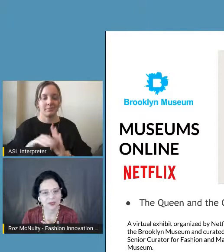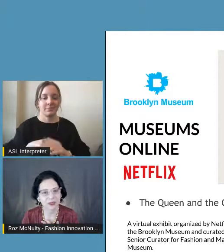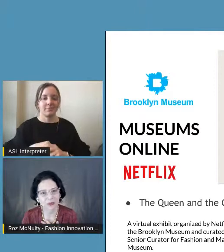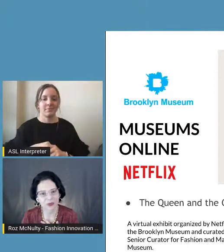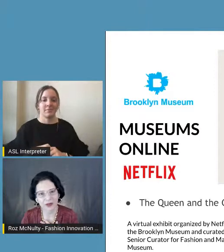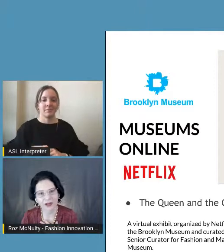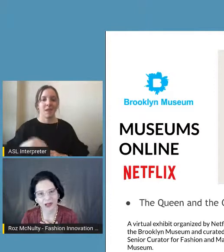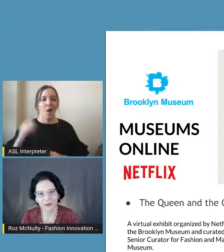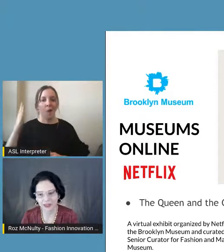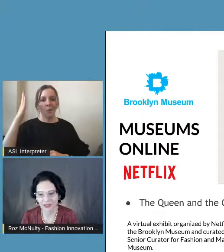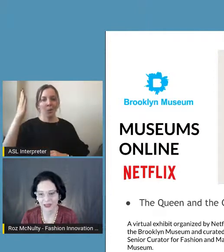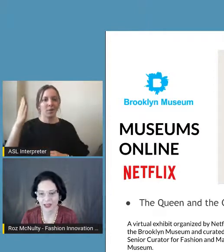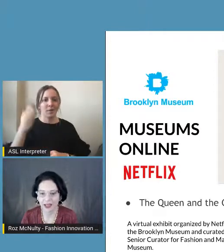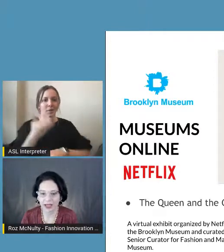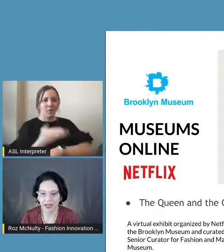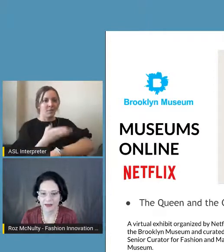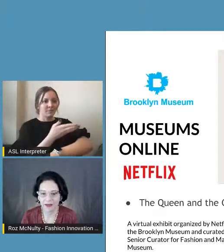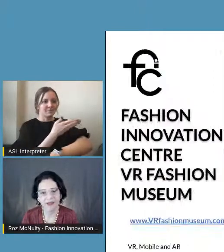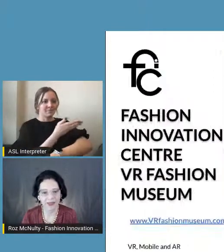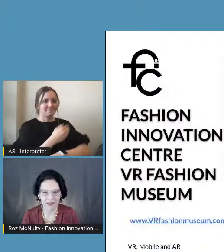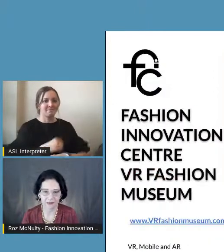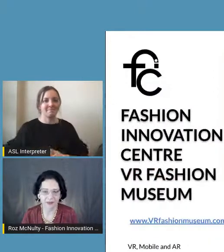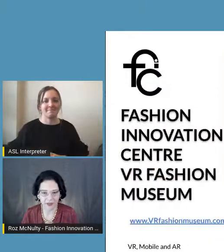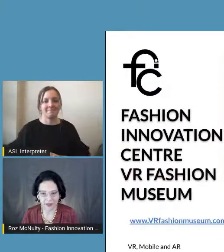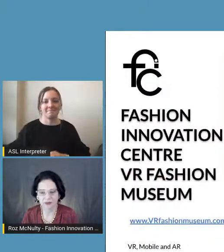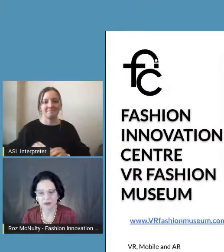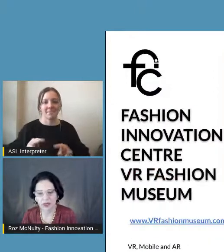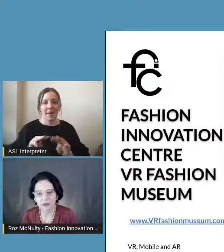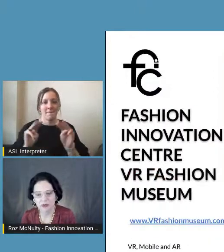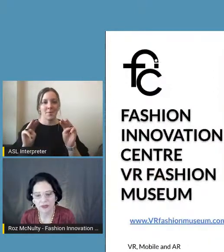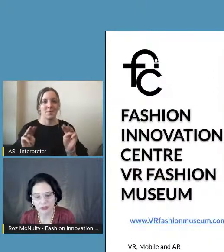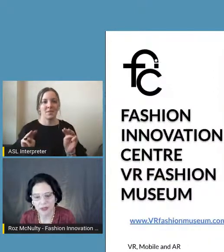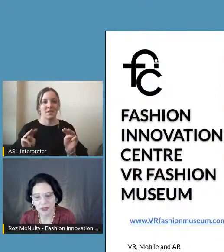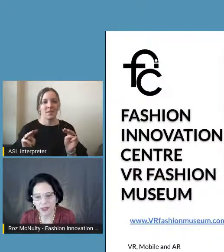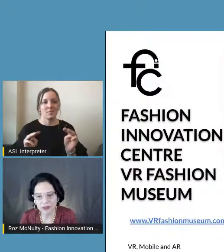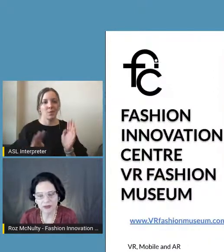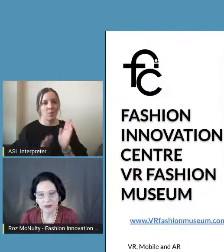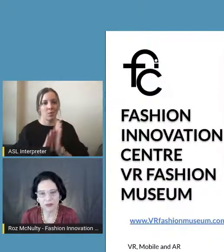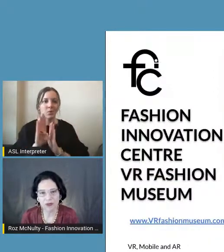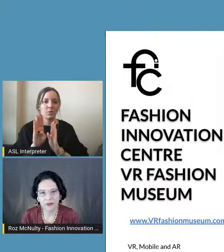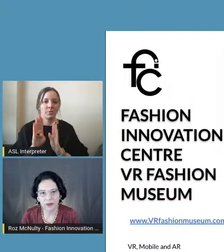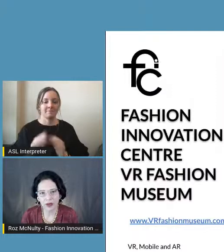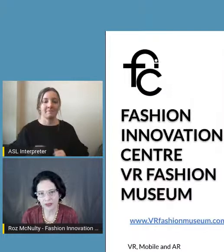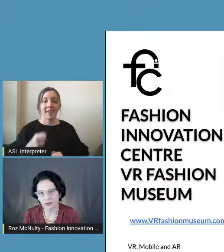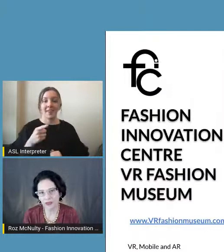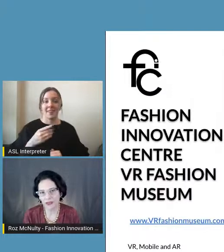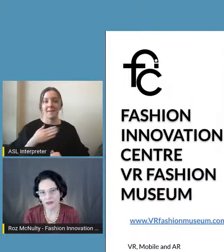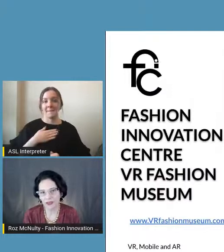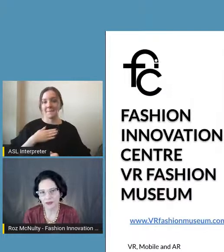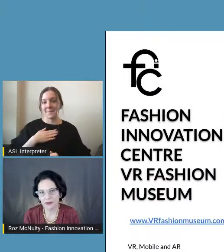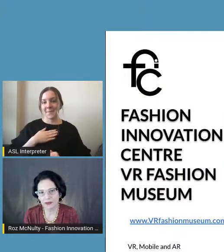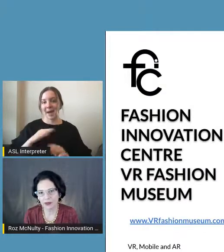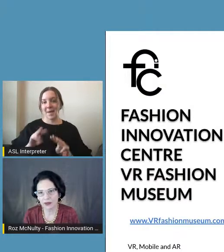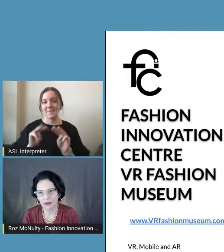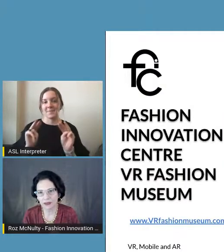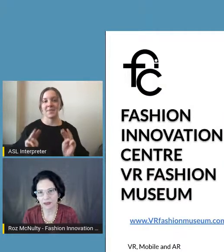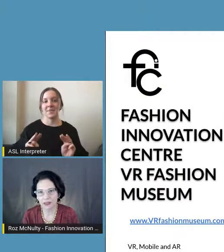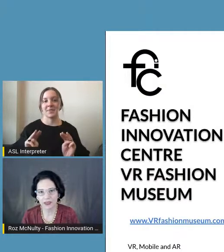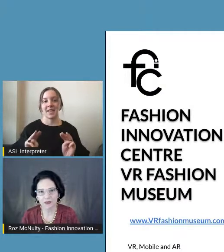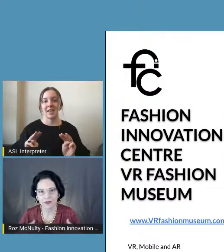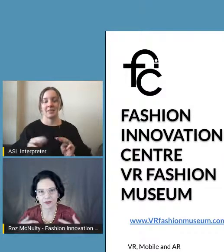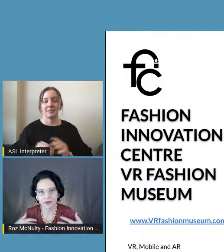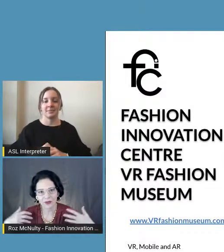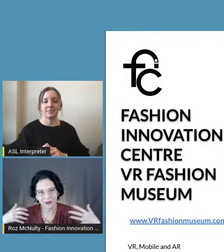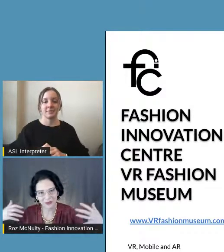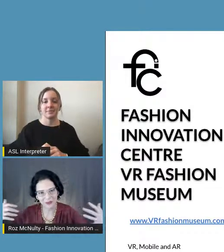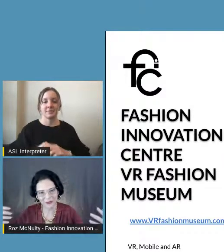these museums are coming. And again, this is my museum. So the Oculus headsets are a little